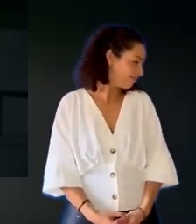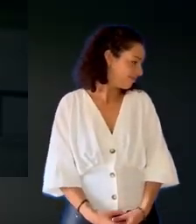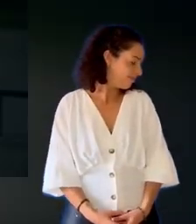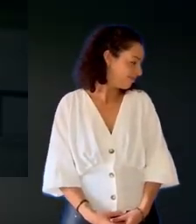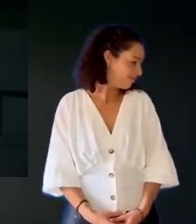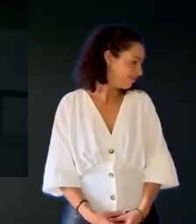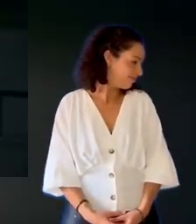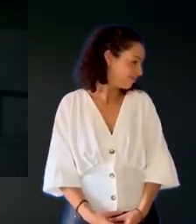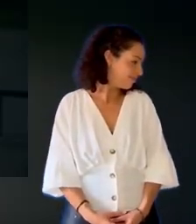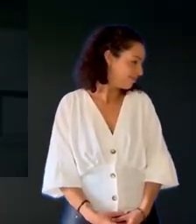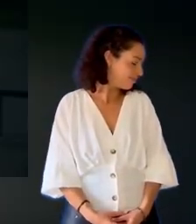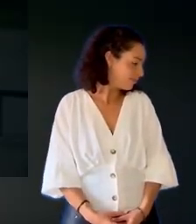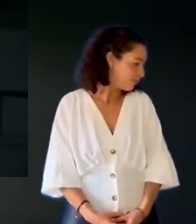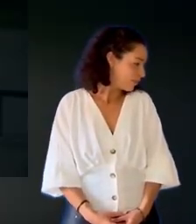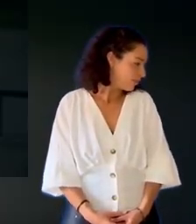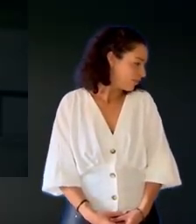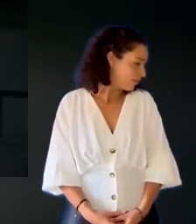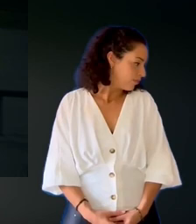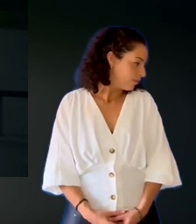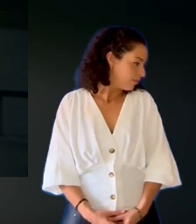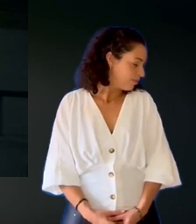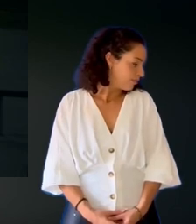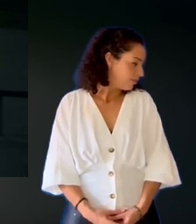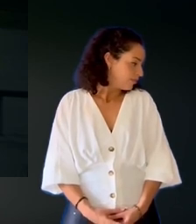Turn the lights